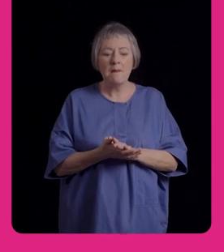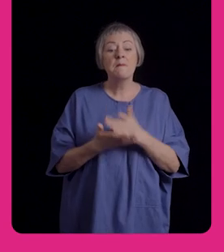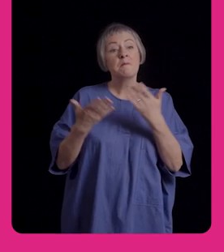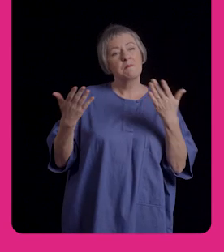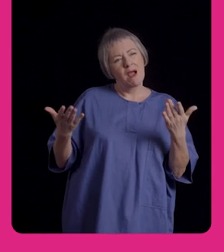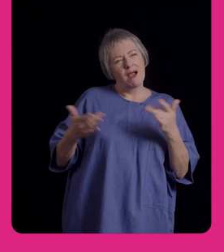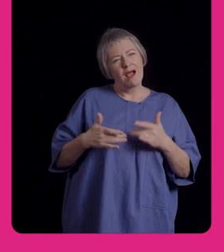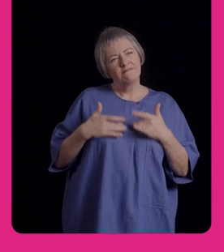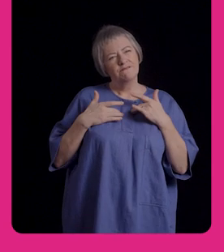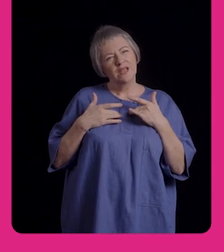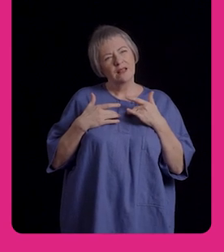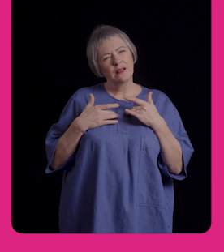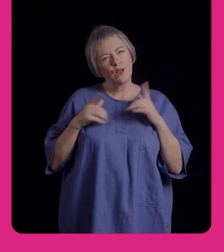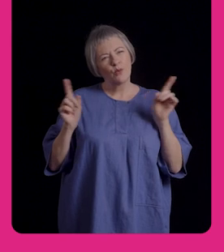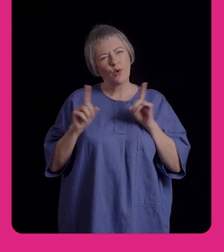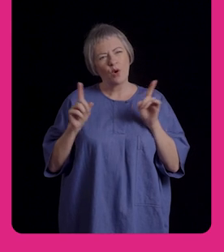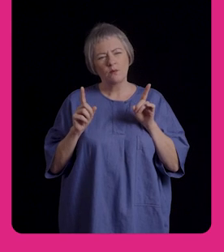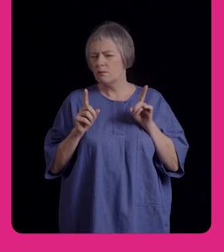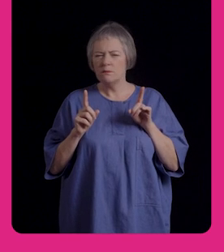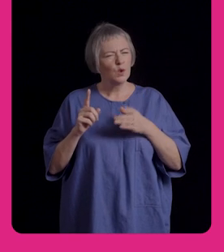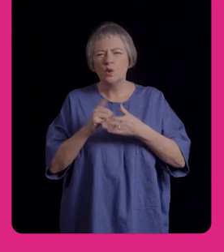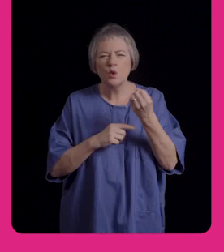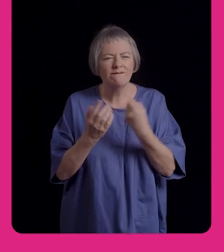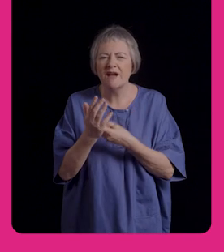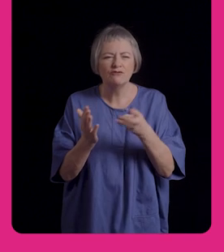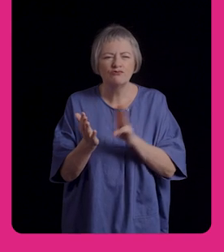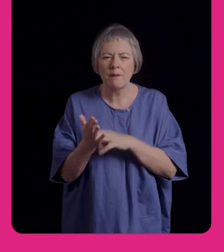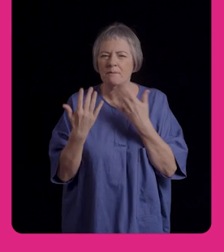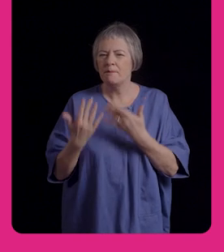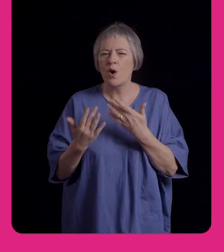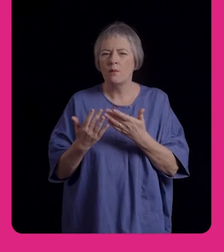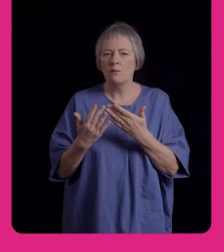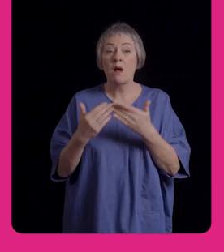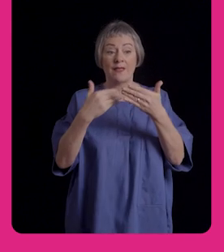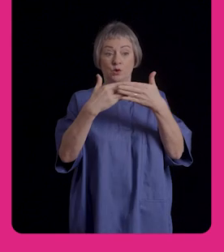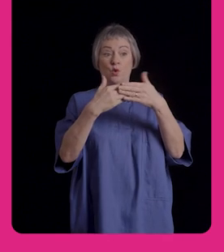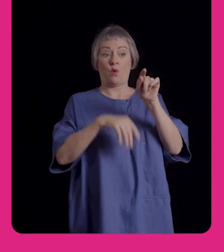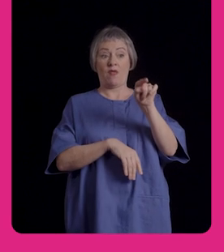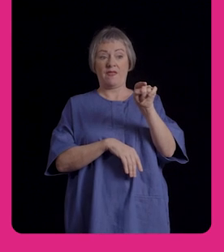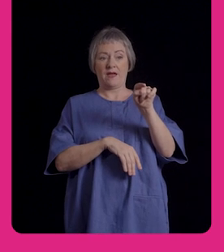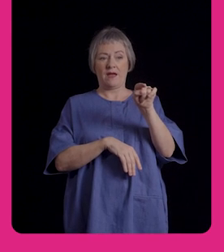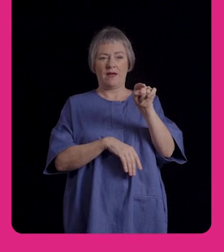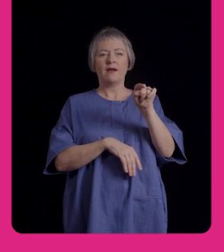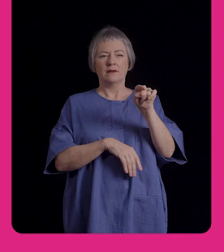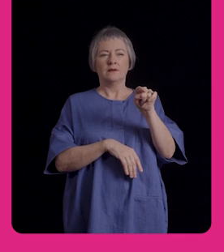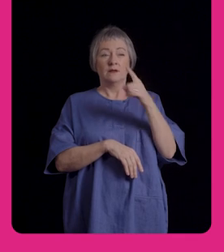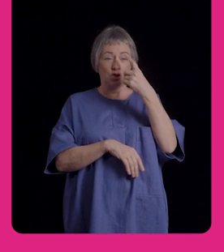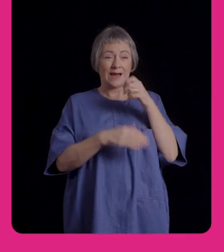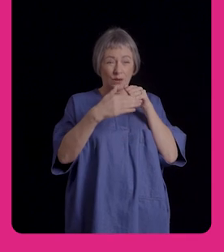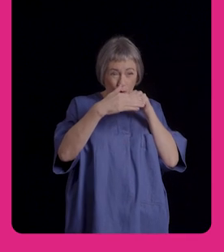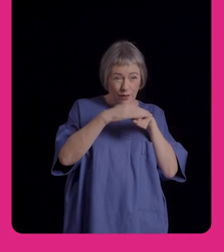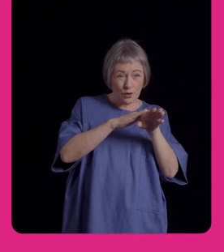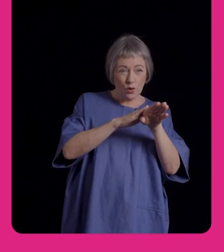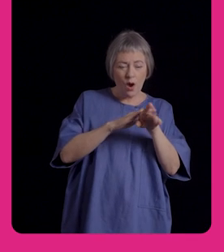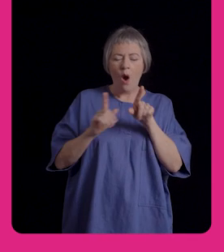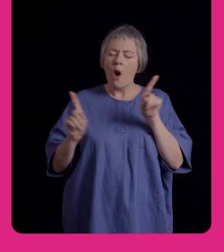room you're in right now, you don't find like rum and stuff. But again, there is like, there's a door which you can head through. So you can either like